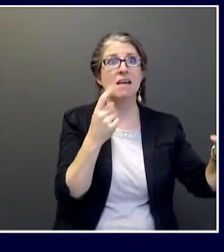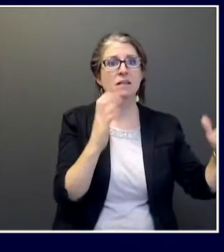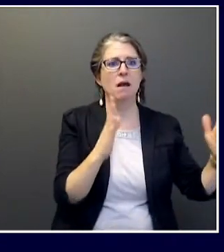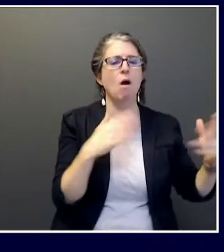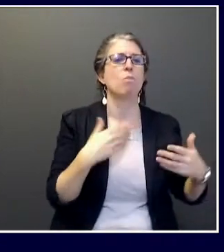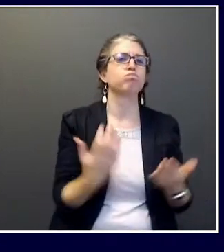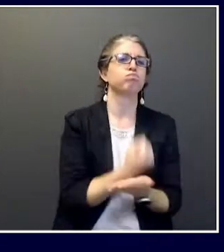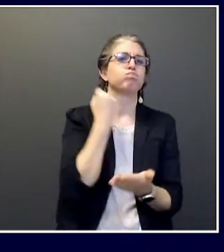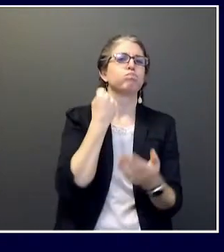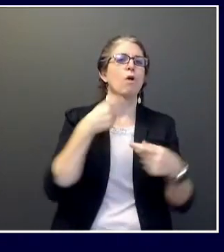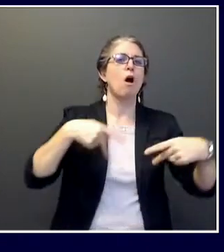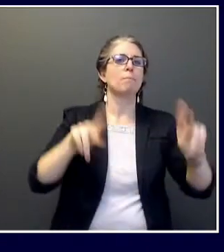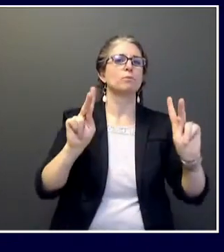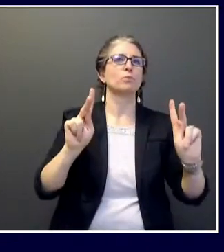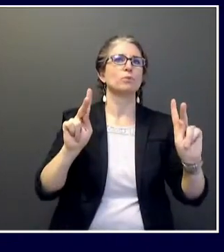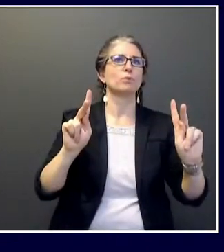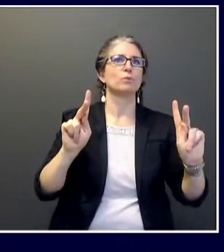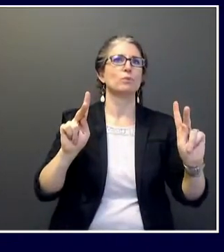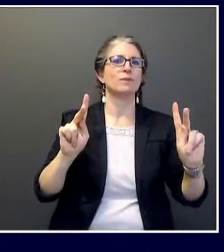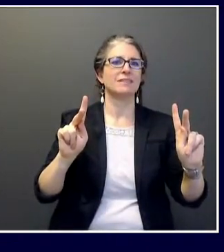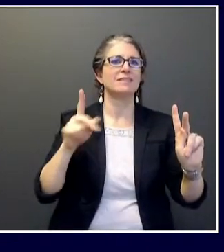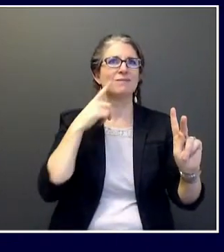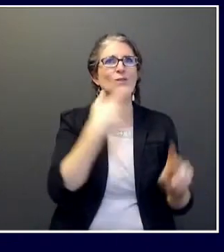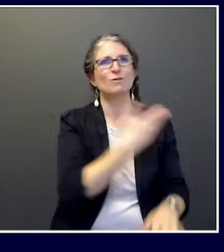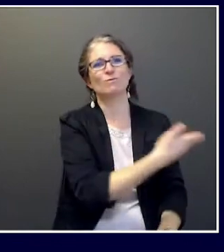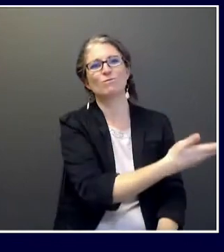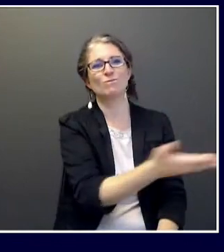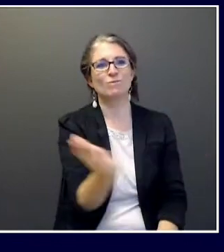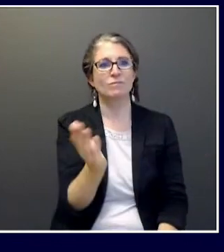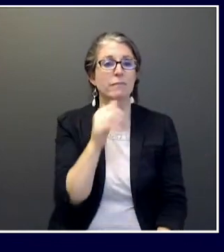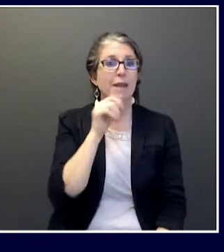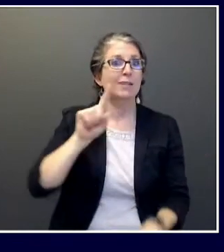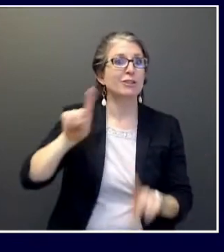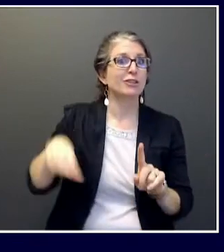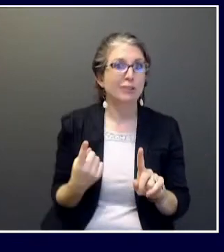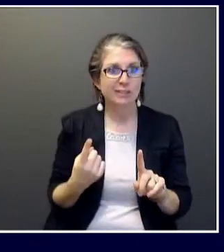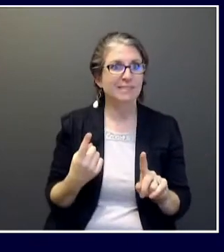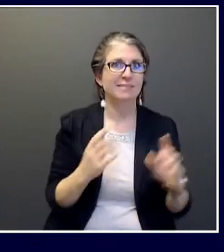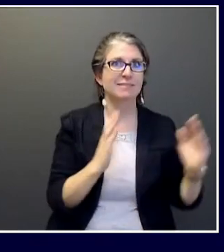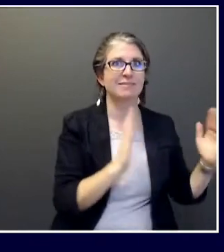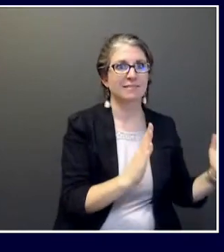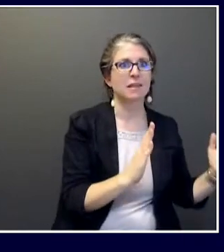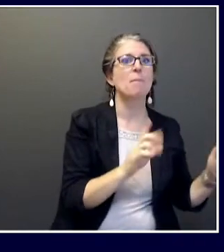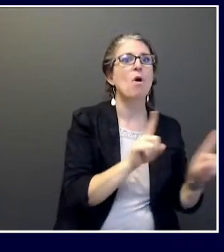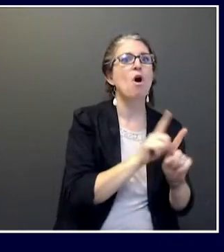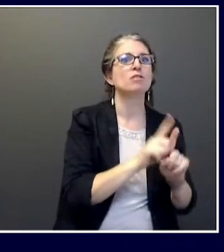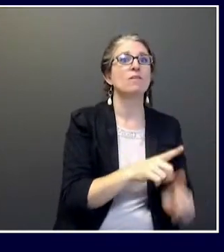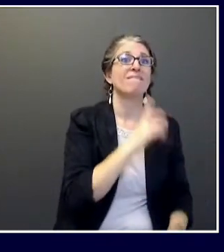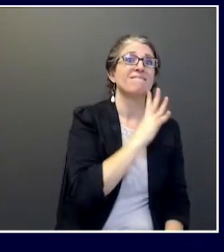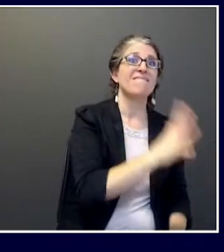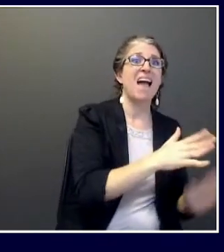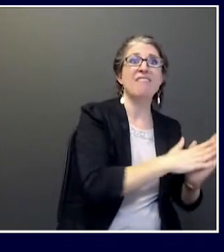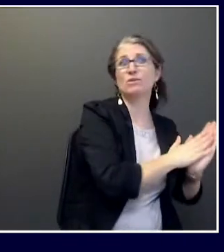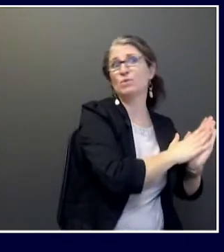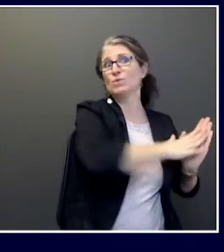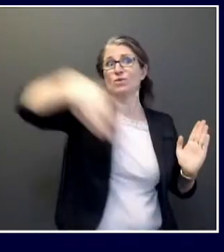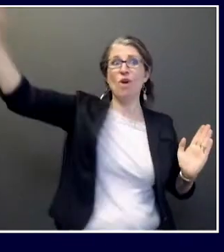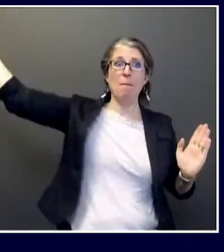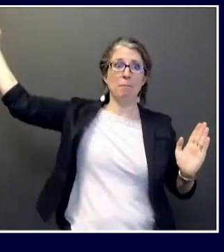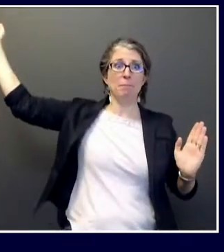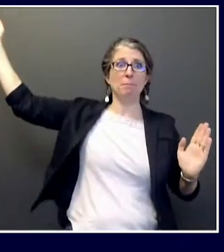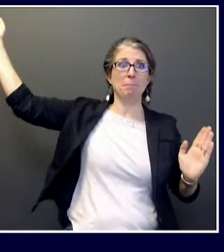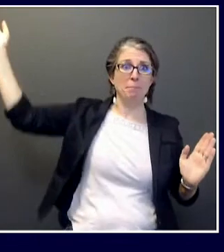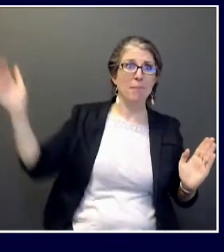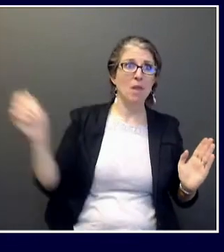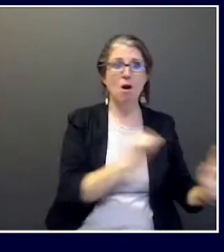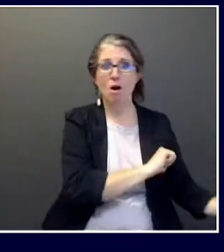talk about the safety, the evidence, the two sides of the safety equation. Are you at risk